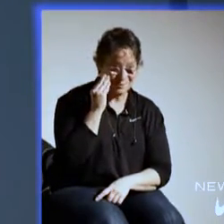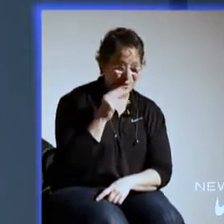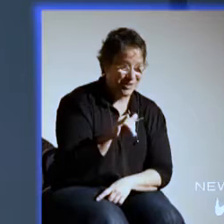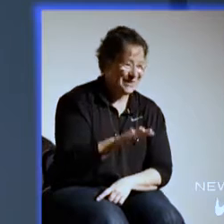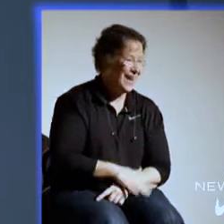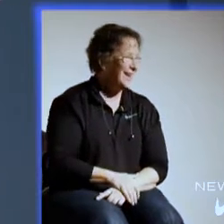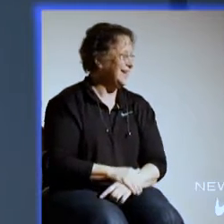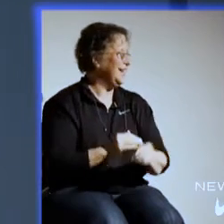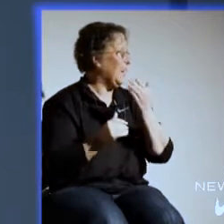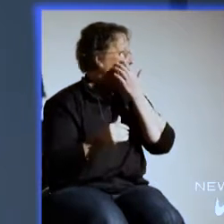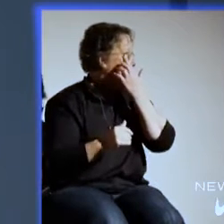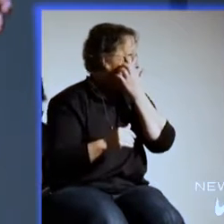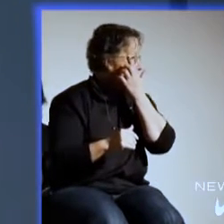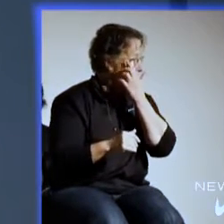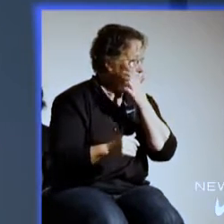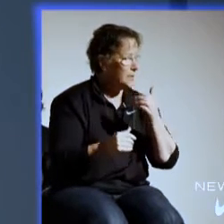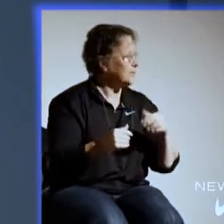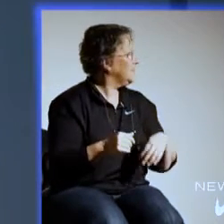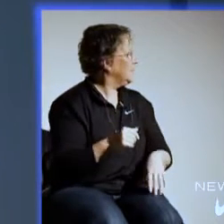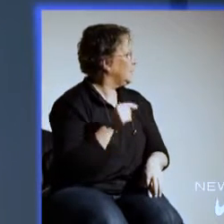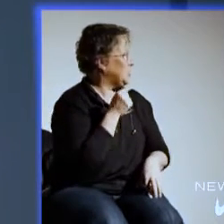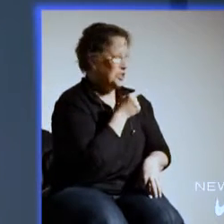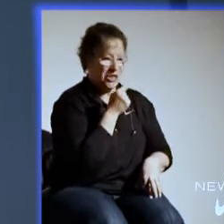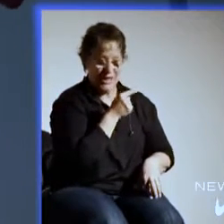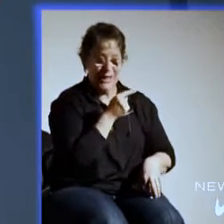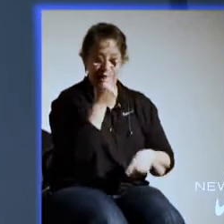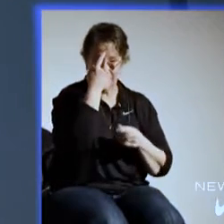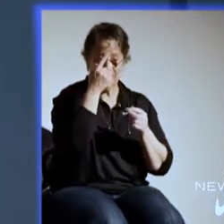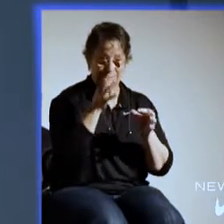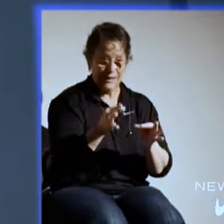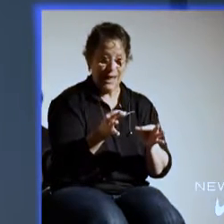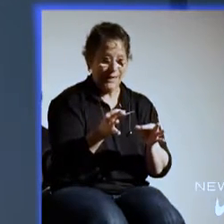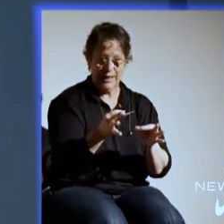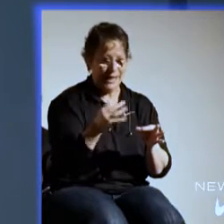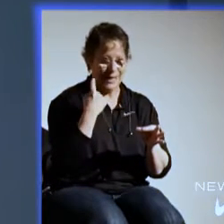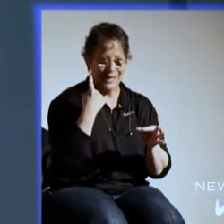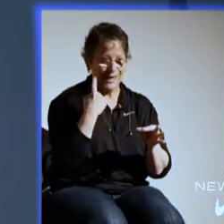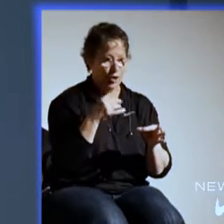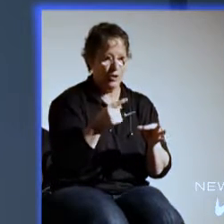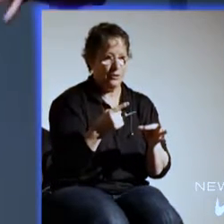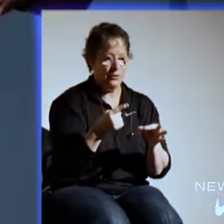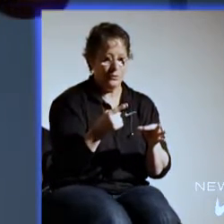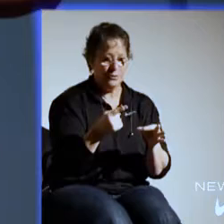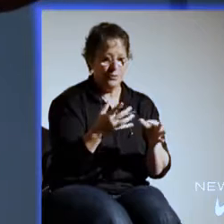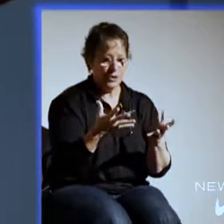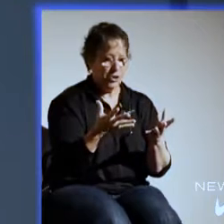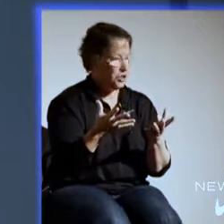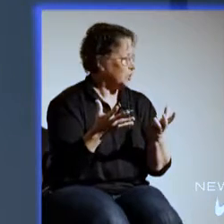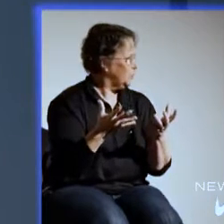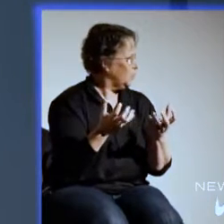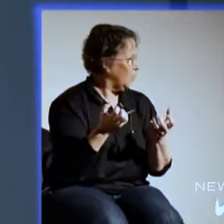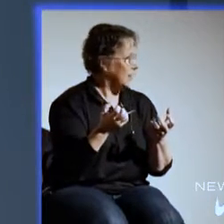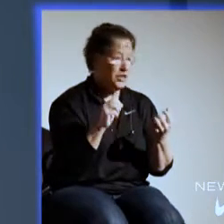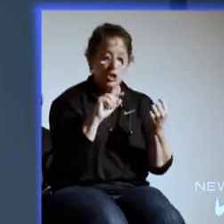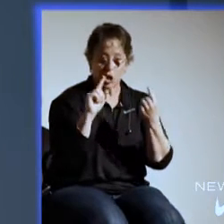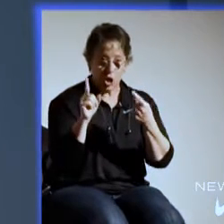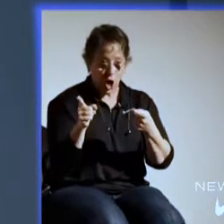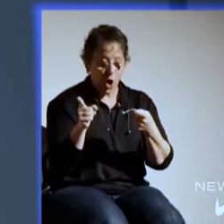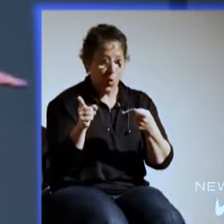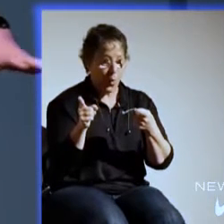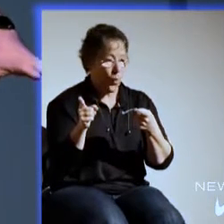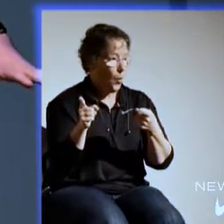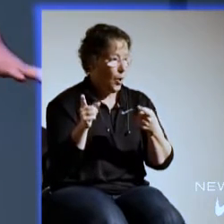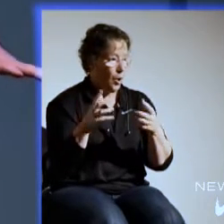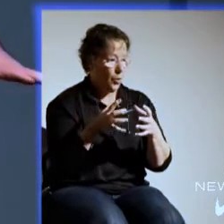who is a strong little girl, she decided she wanted to go. We were going around the brush pile this way. She wanted to go around this great